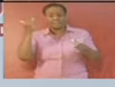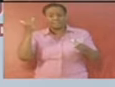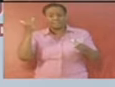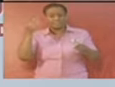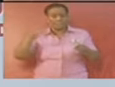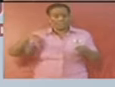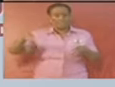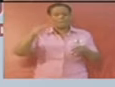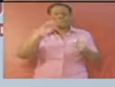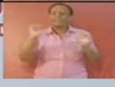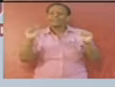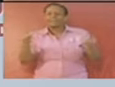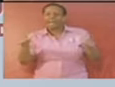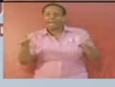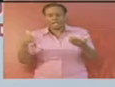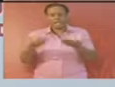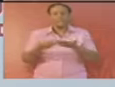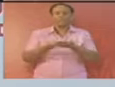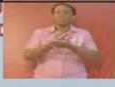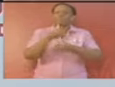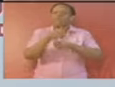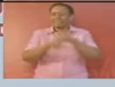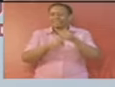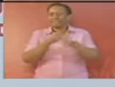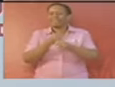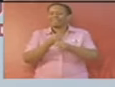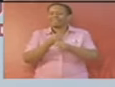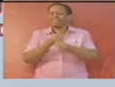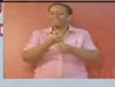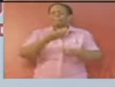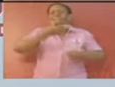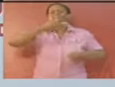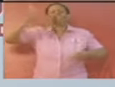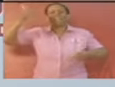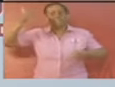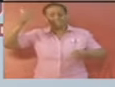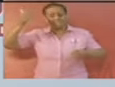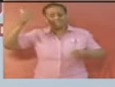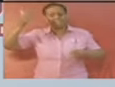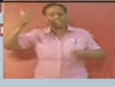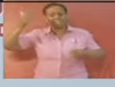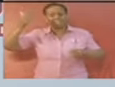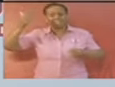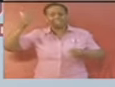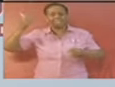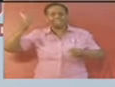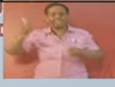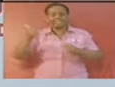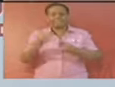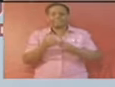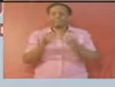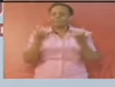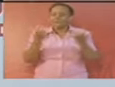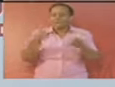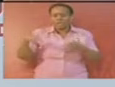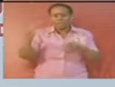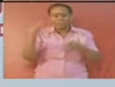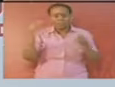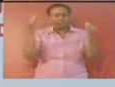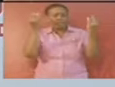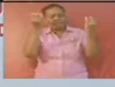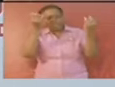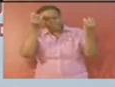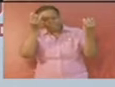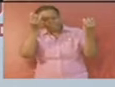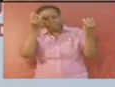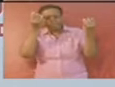Consider this an investment, because we are going to ask people to make some sacrifices this December.